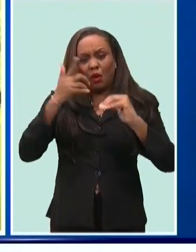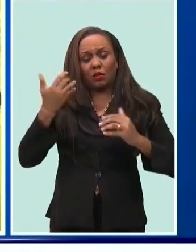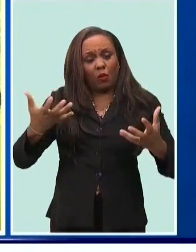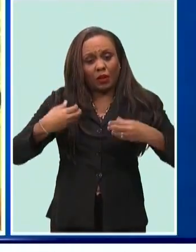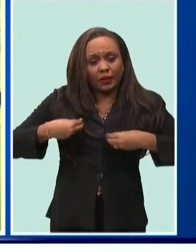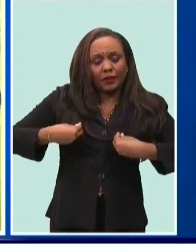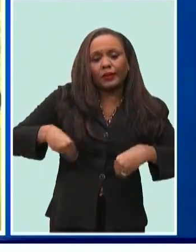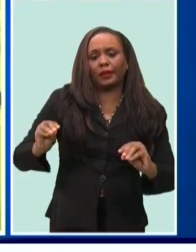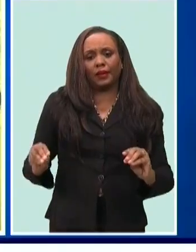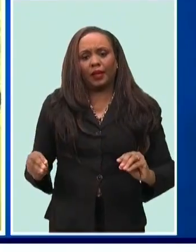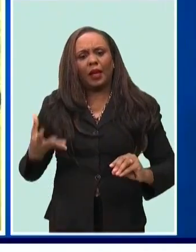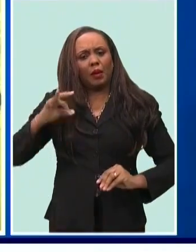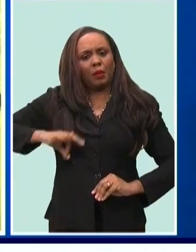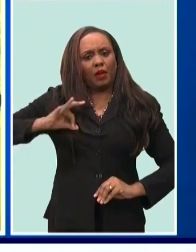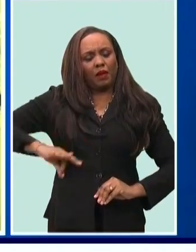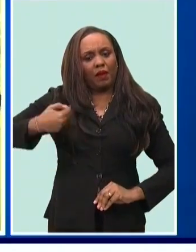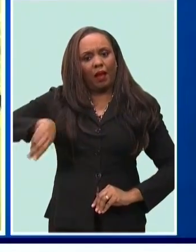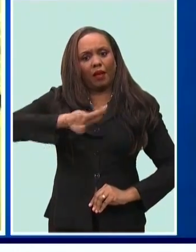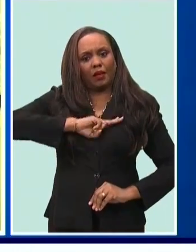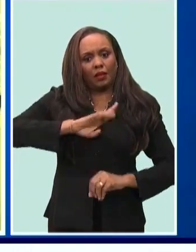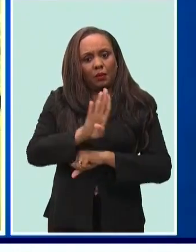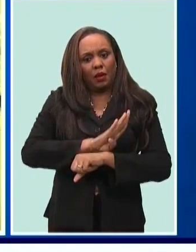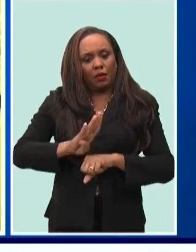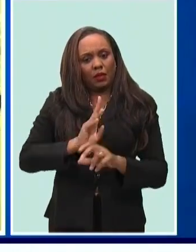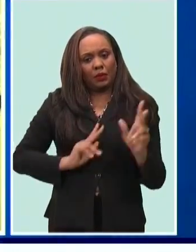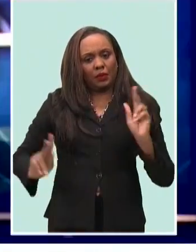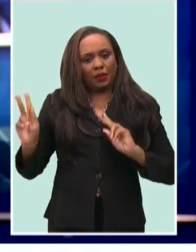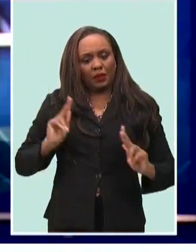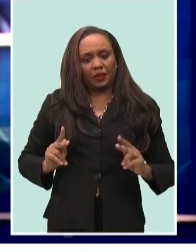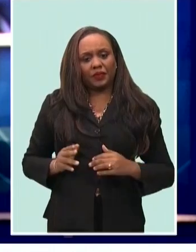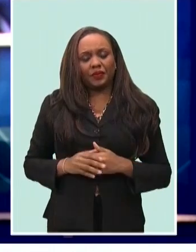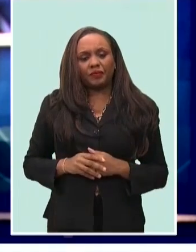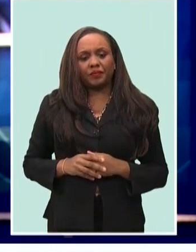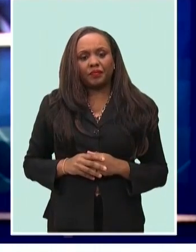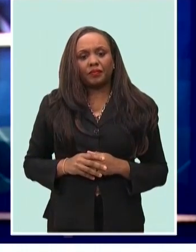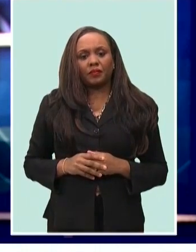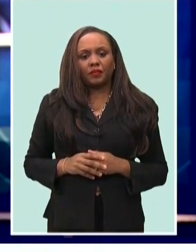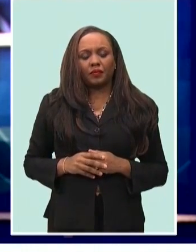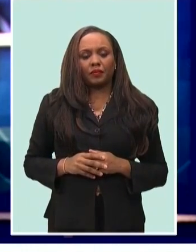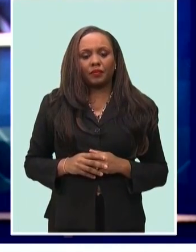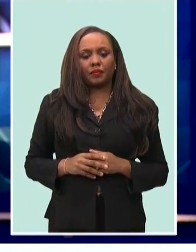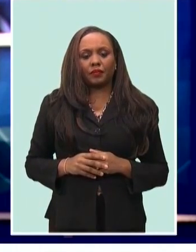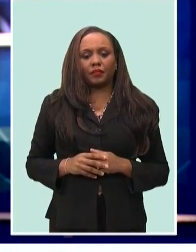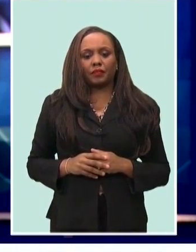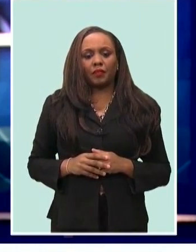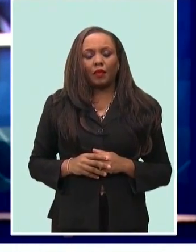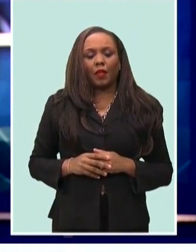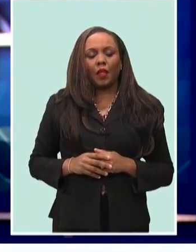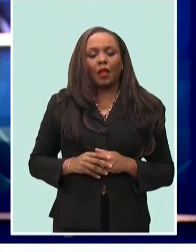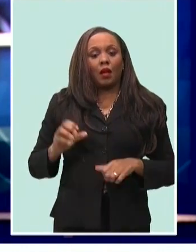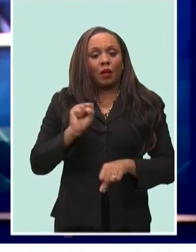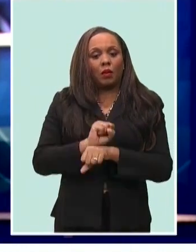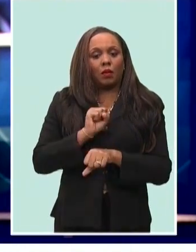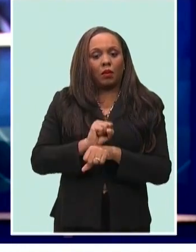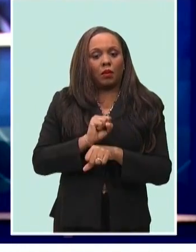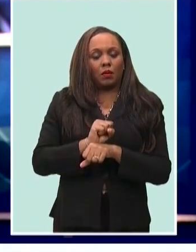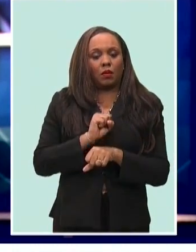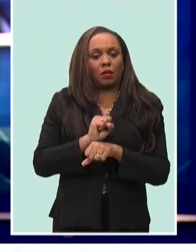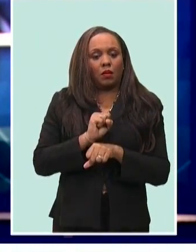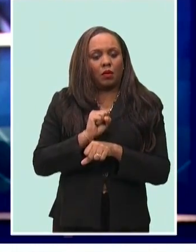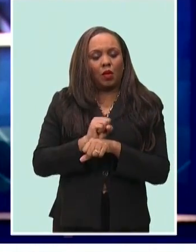and so they can benefit the local Barbadian population. Meantime, speaking to the media after touring the BADMC